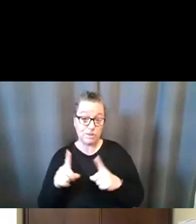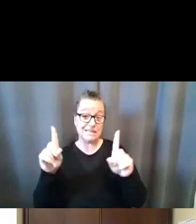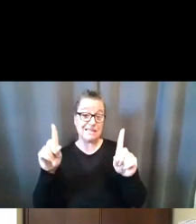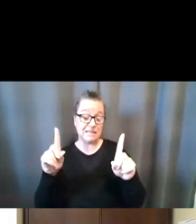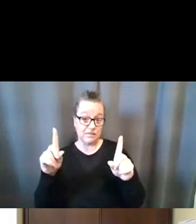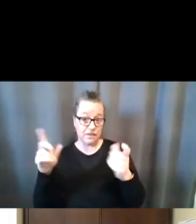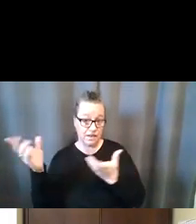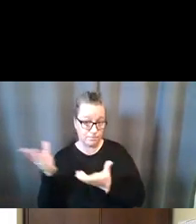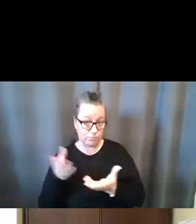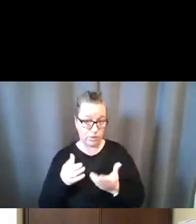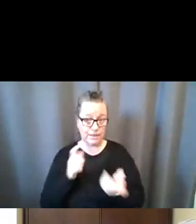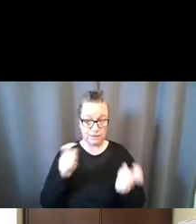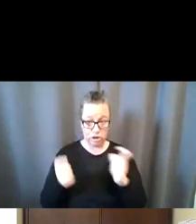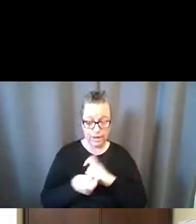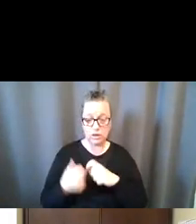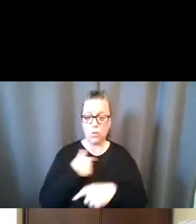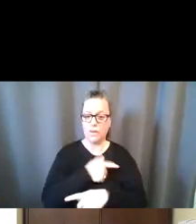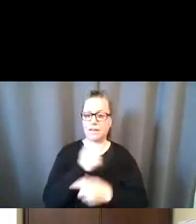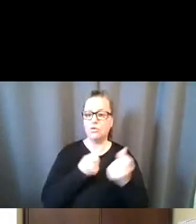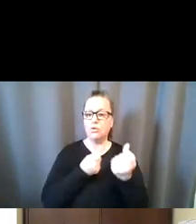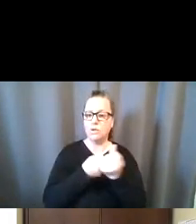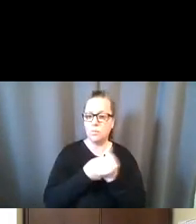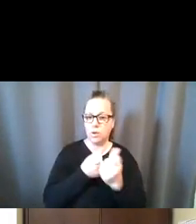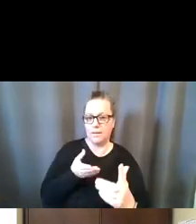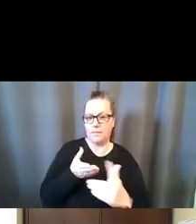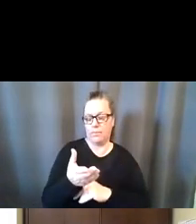do their jobs, we need to support them through ability.